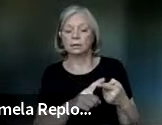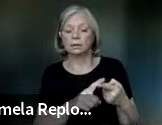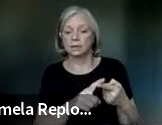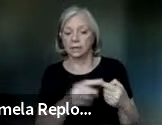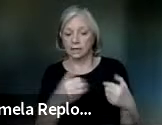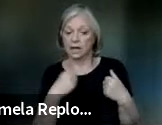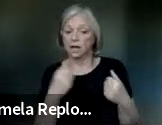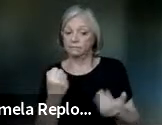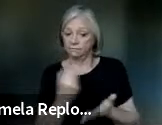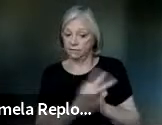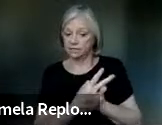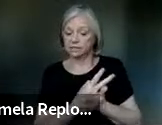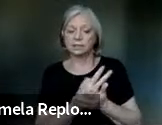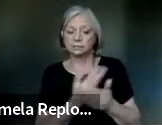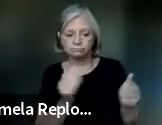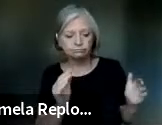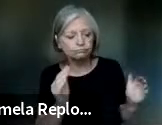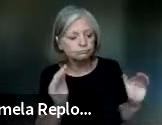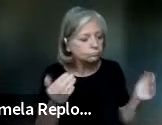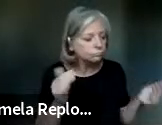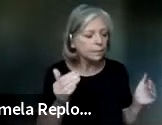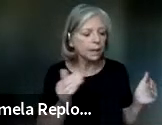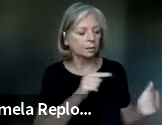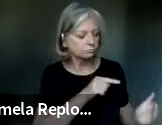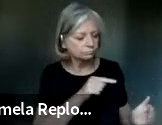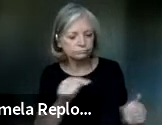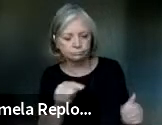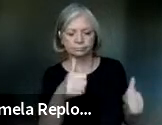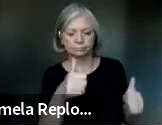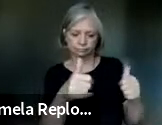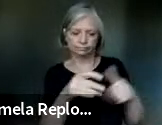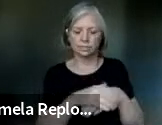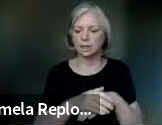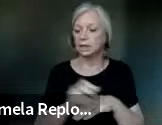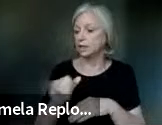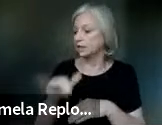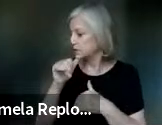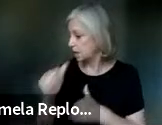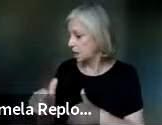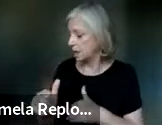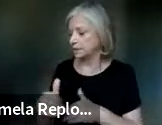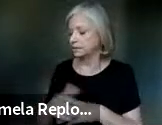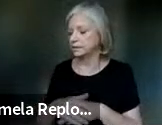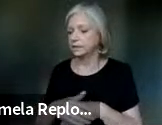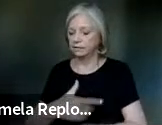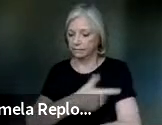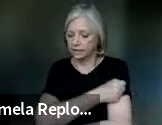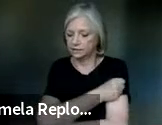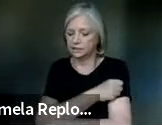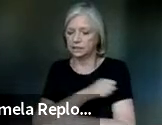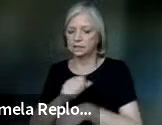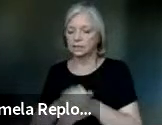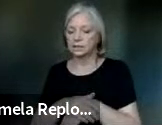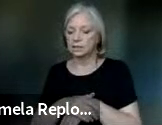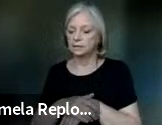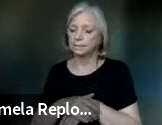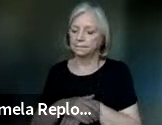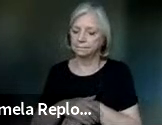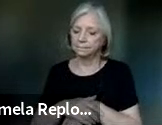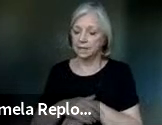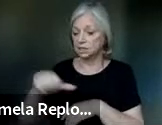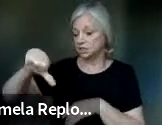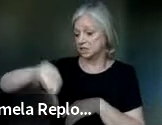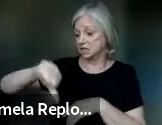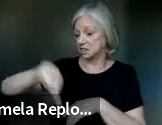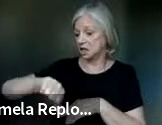kind of corroborating that. A second is that they're not vaccinated, and 3 is that they're declined to state. And basically, if you're either not vaccinated or you decline to